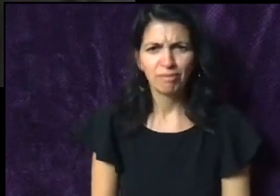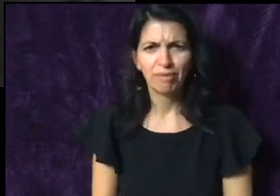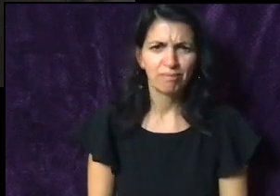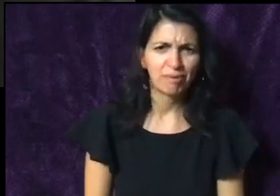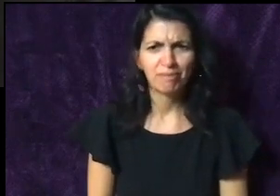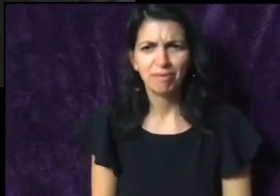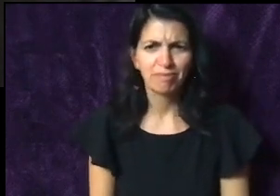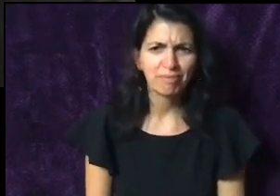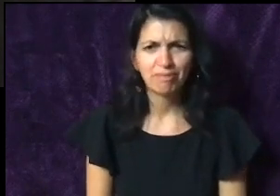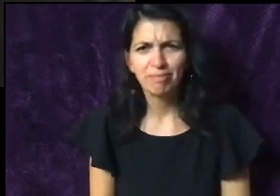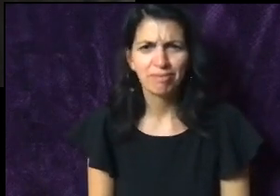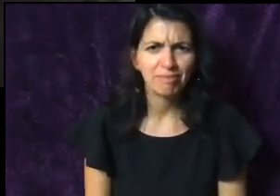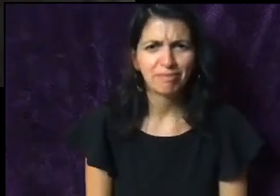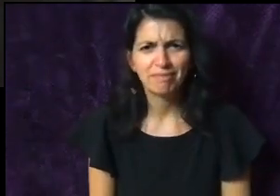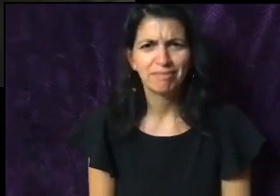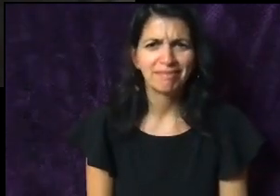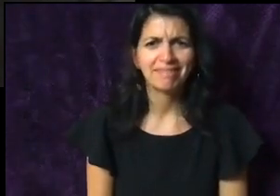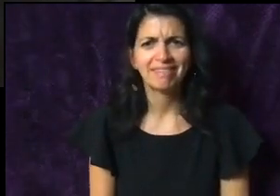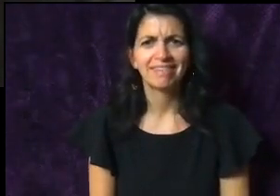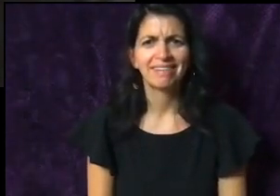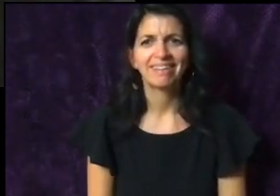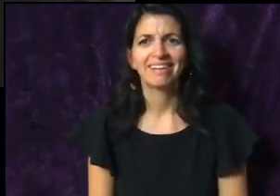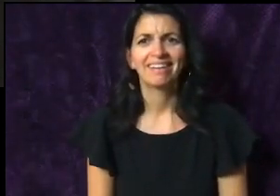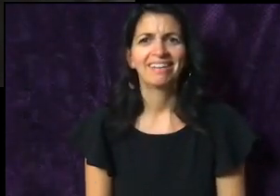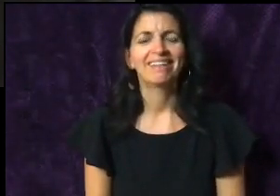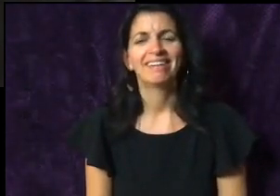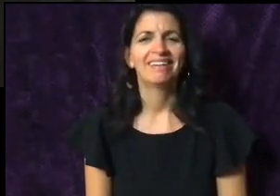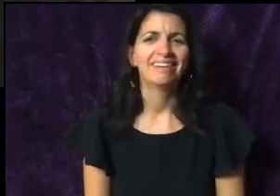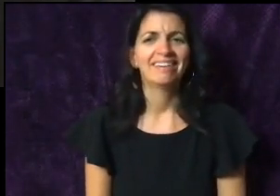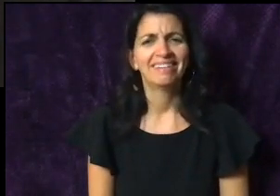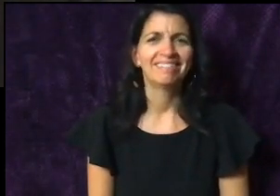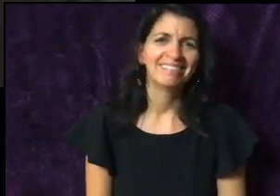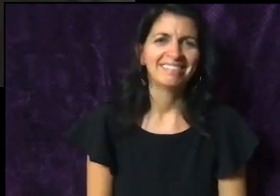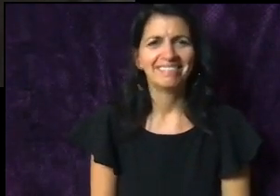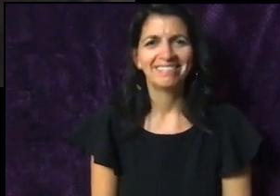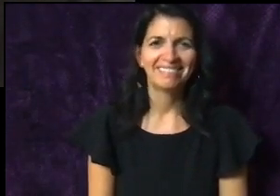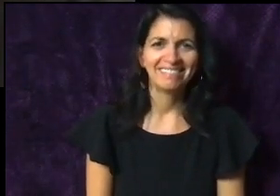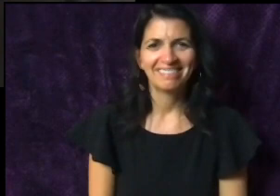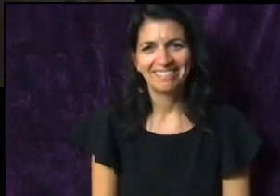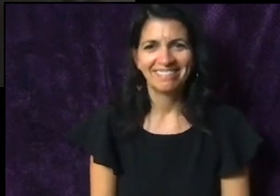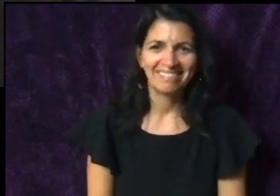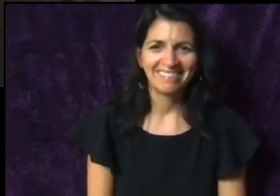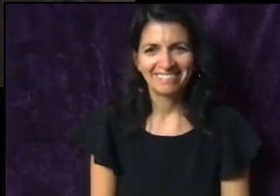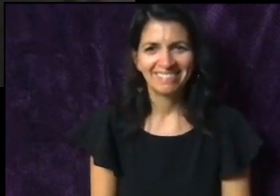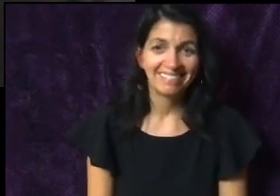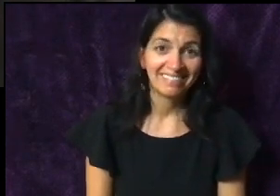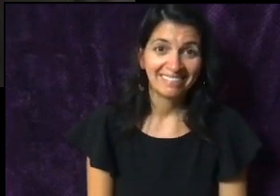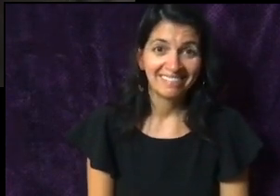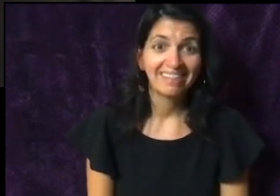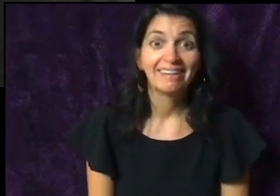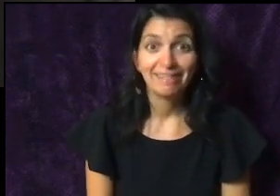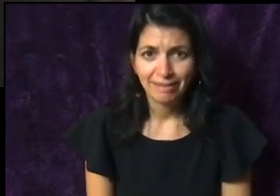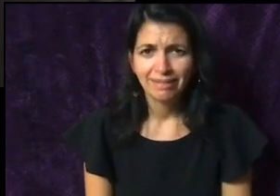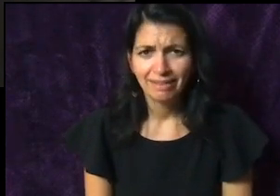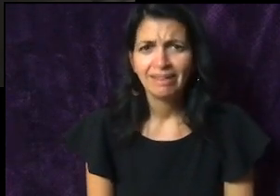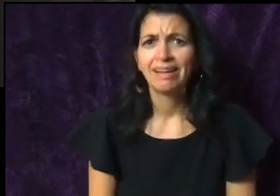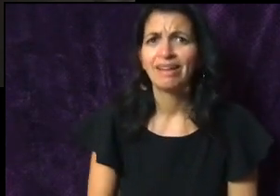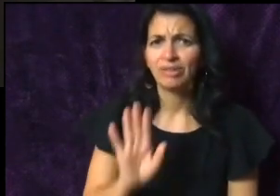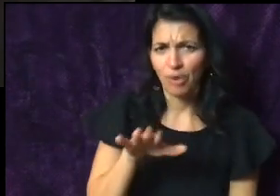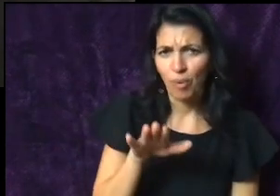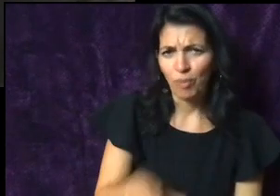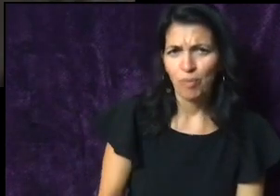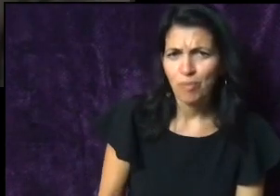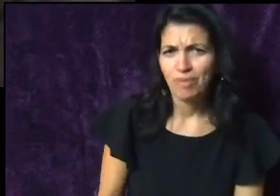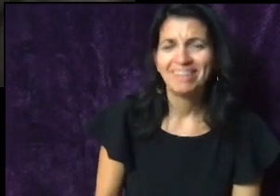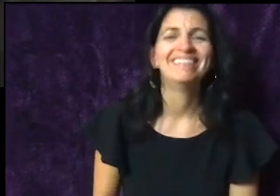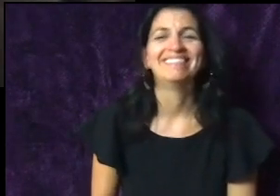boom boom boom boom boom boom boom boom boom boom. Hey. Boom, boom, boom, boom, boom, boom, boom, boom, boom, boom, boom, boom, yo.